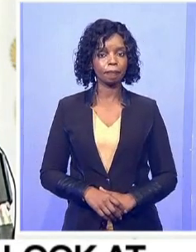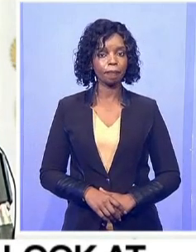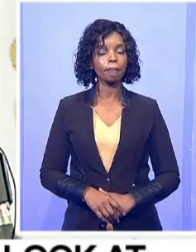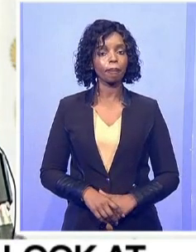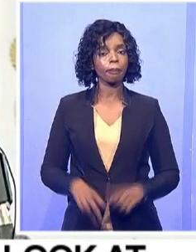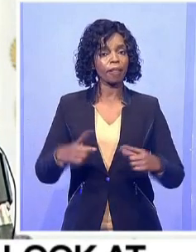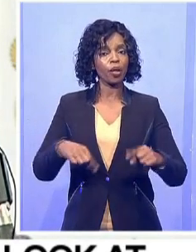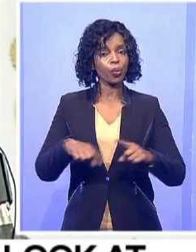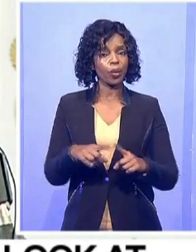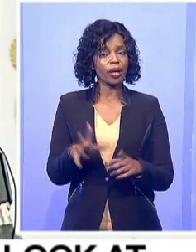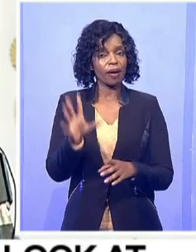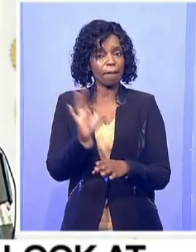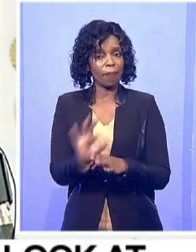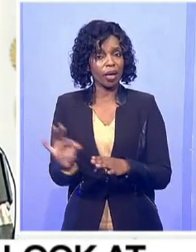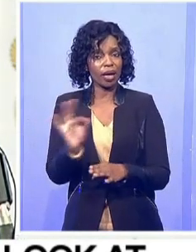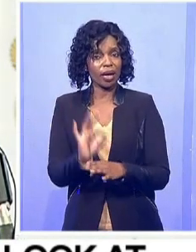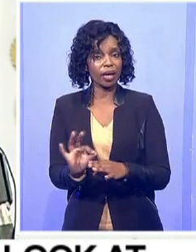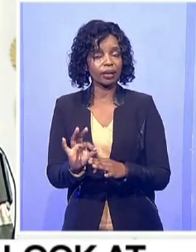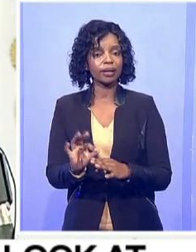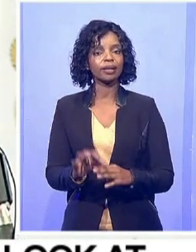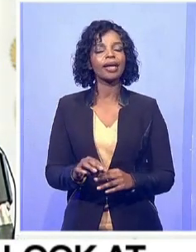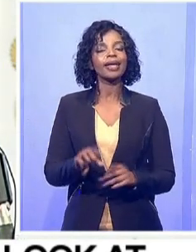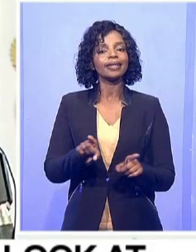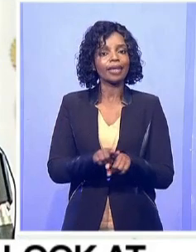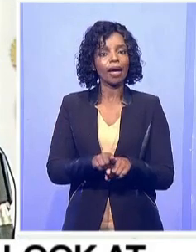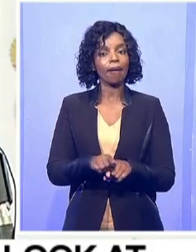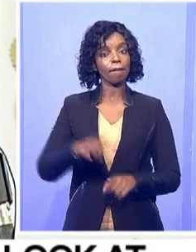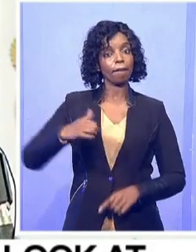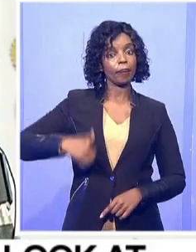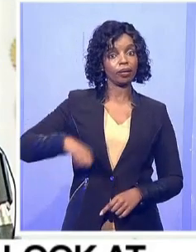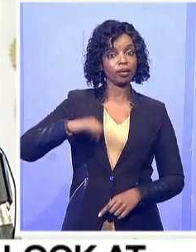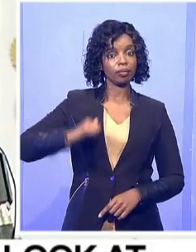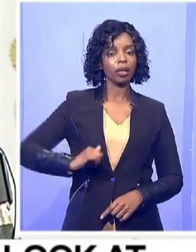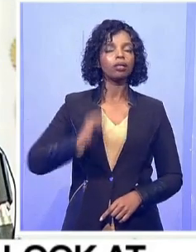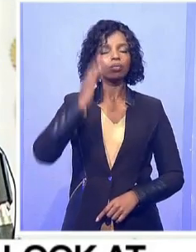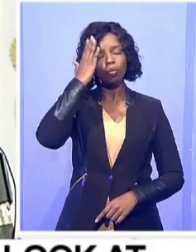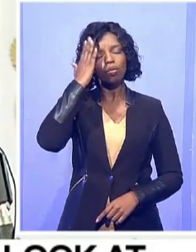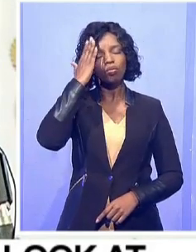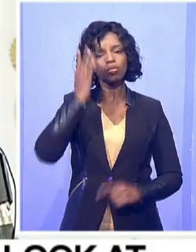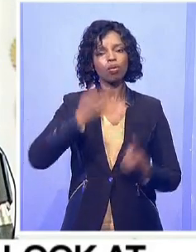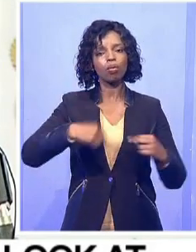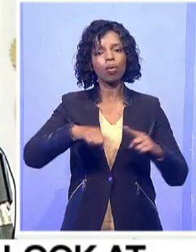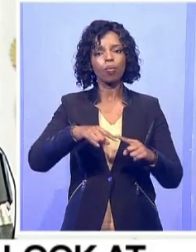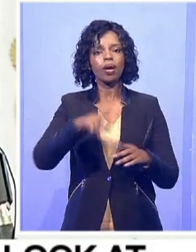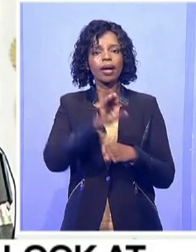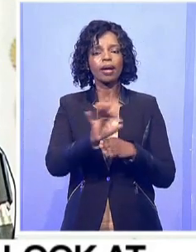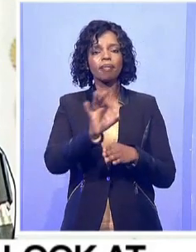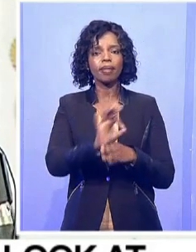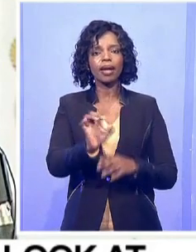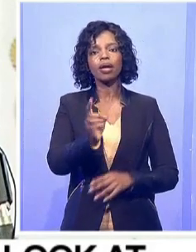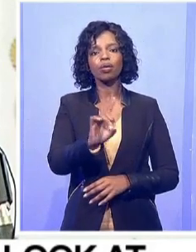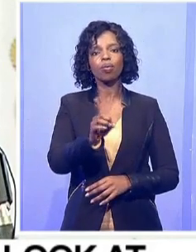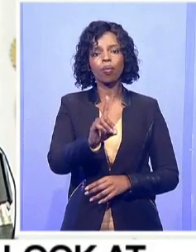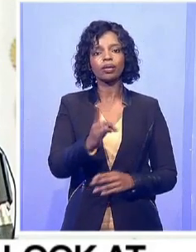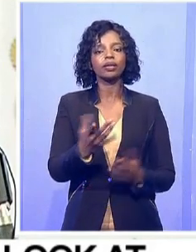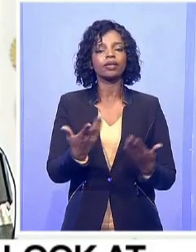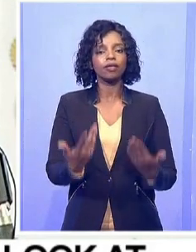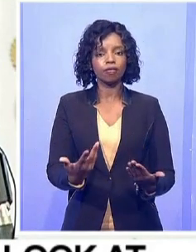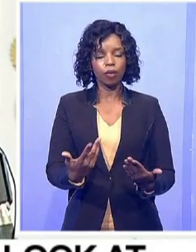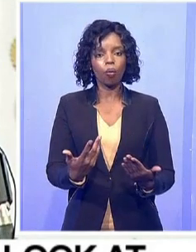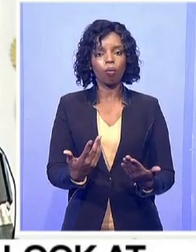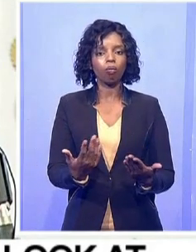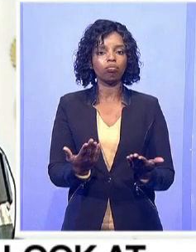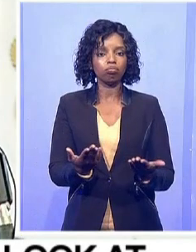municipalities will know what we have planned for military veterans. The province will know and also plan